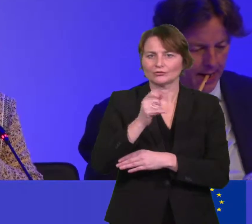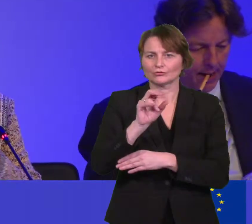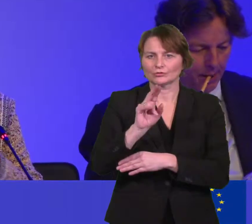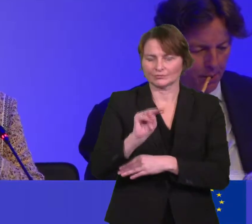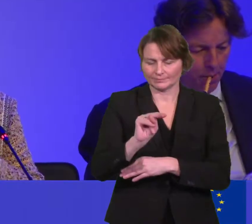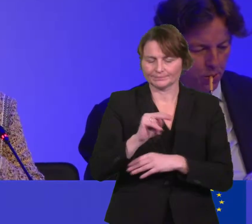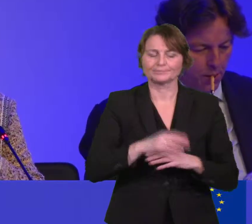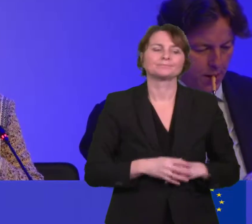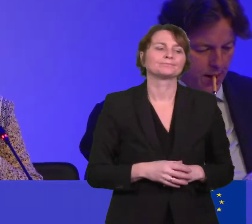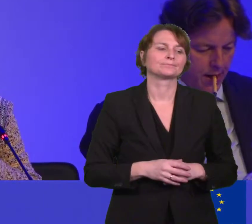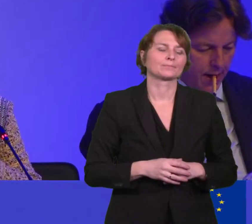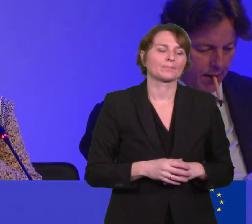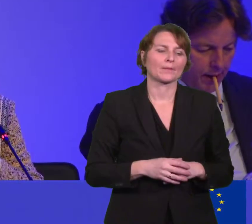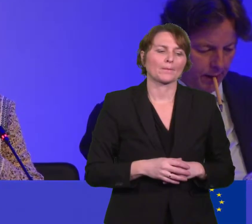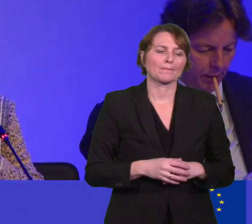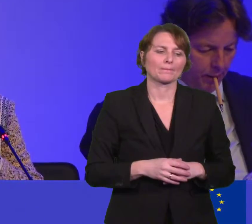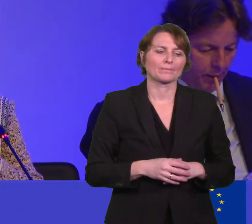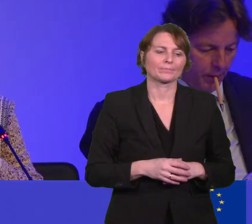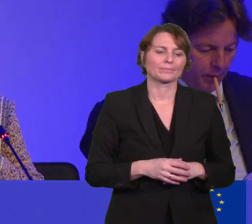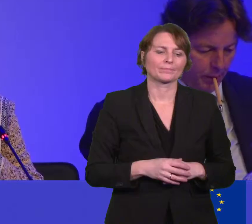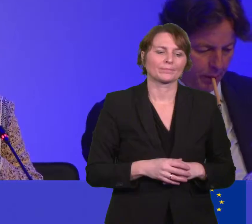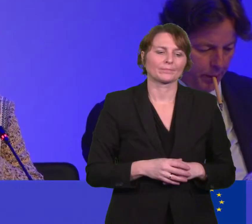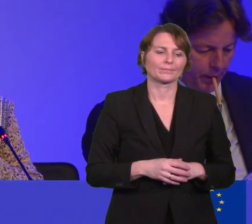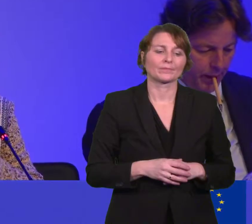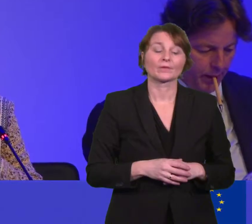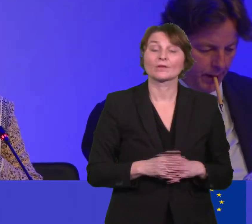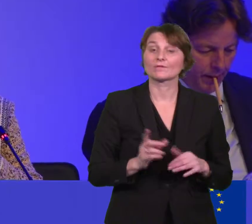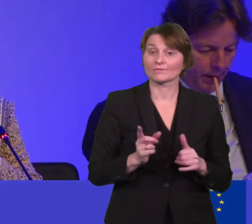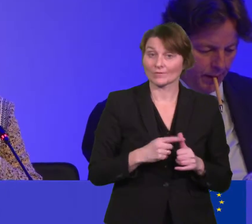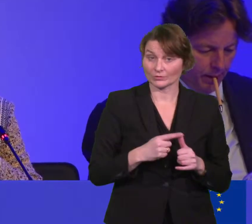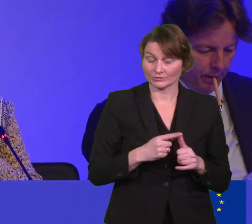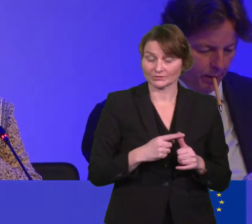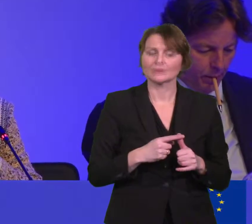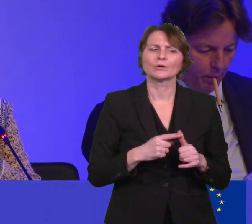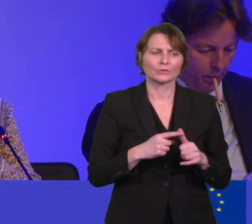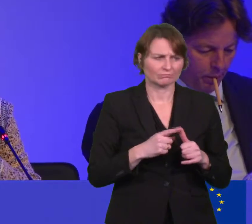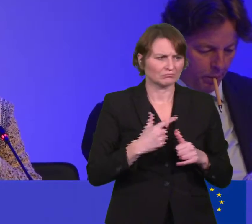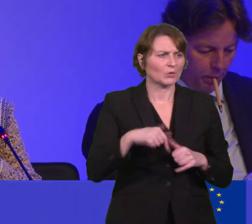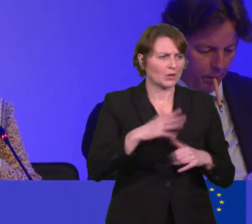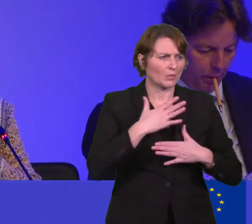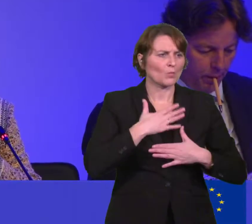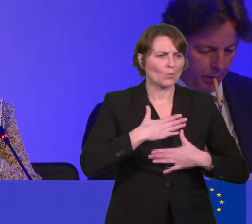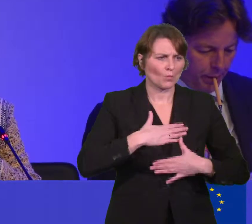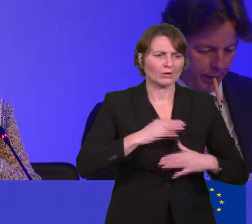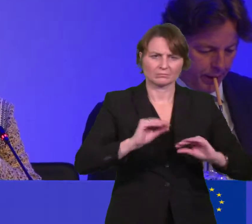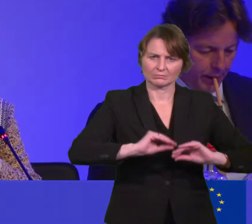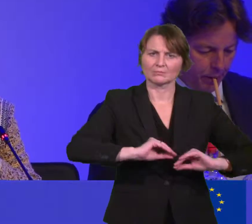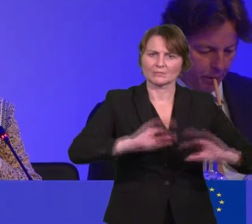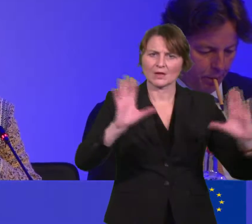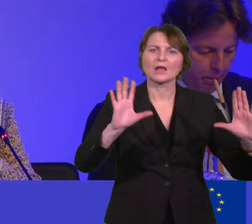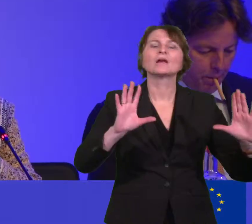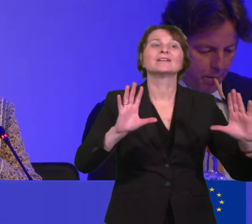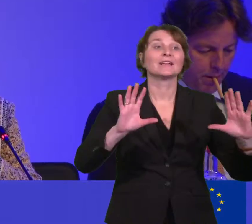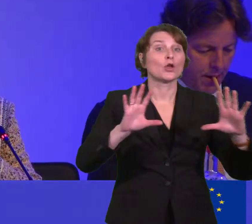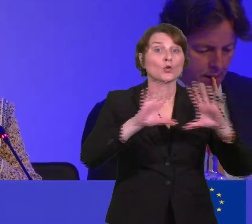First, we have to be clear on understanding what is happening in the